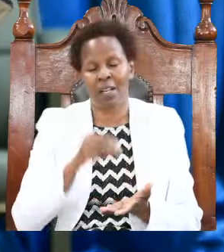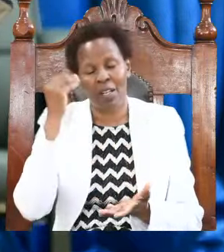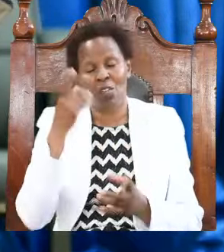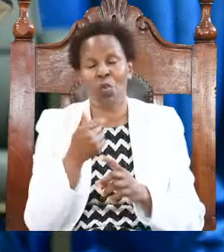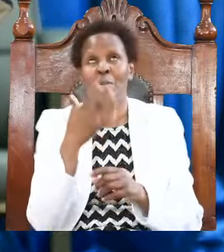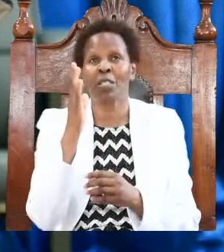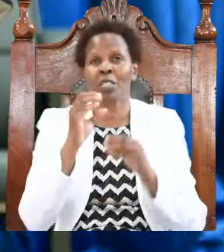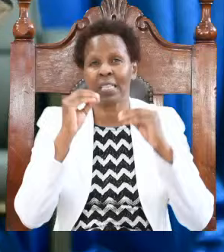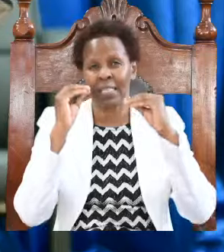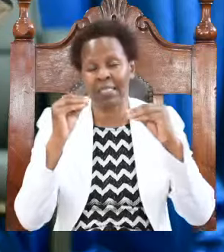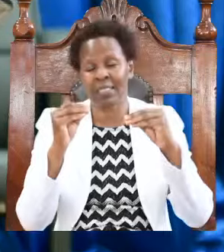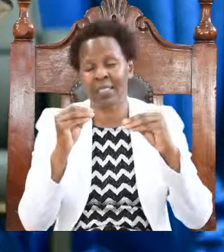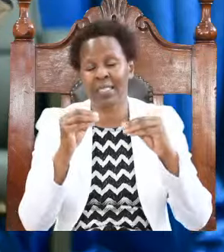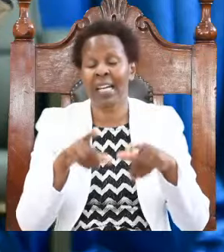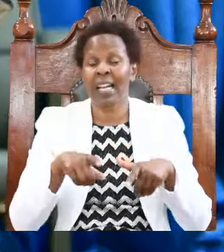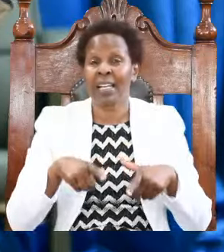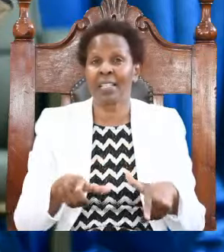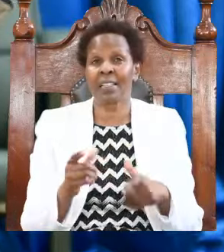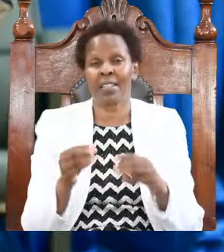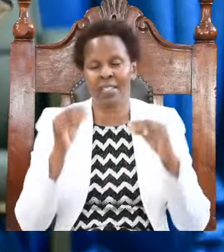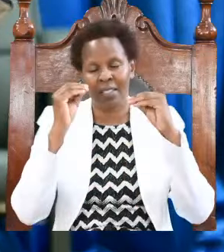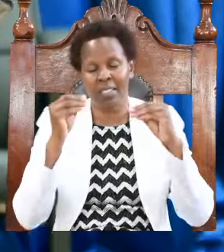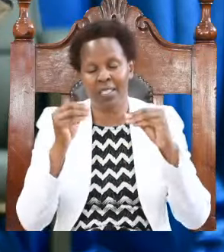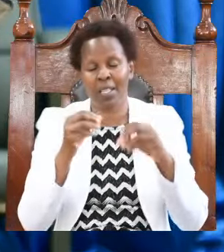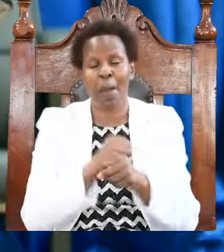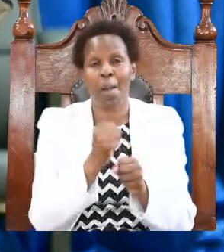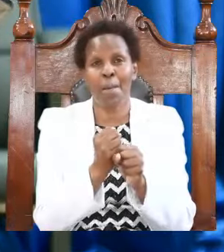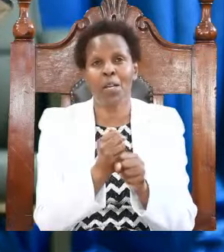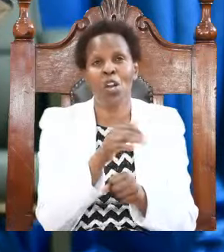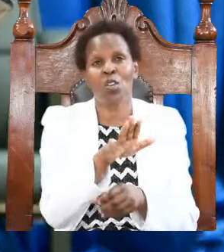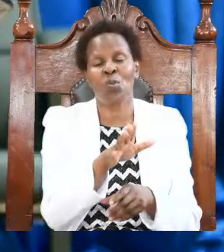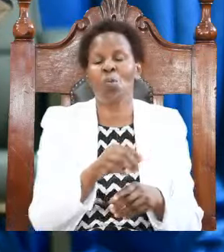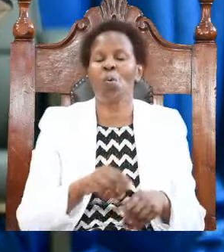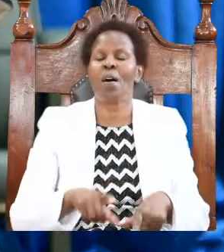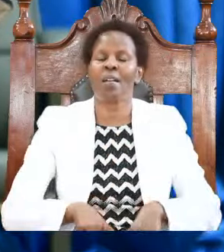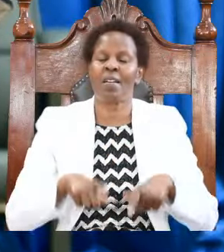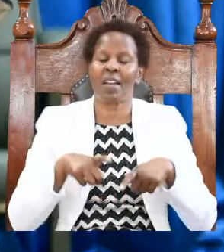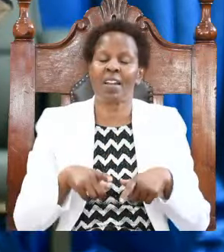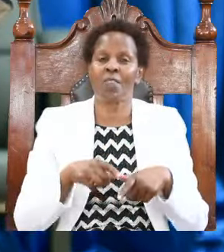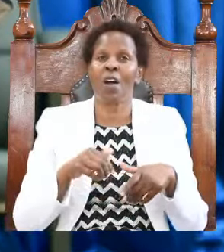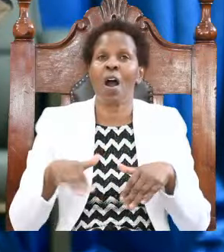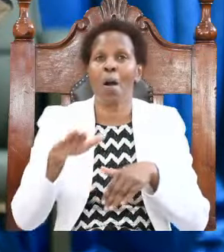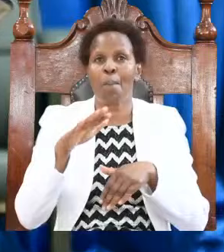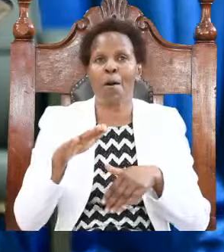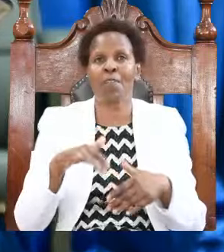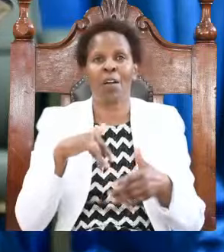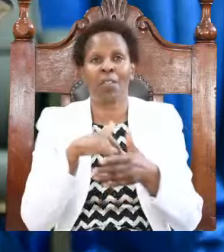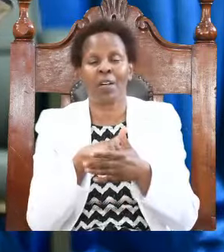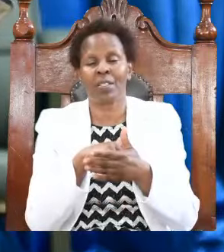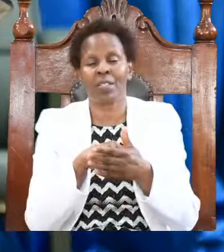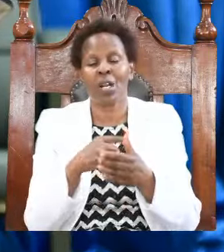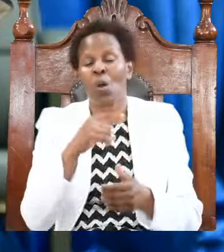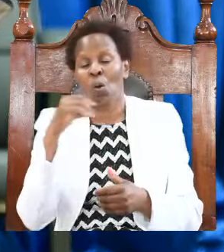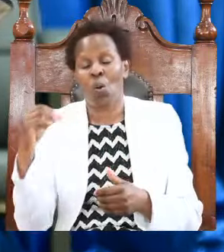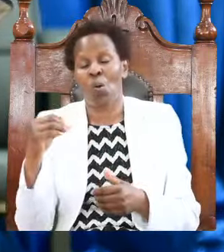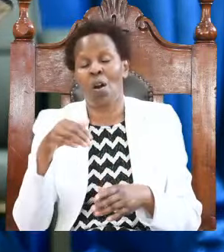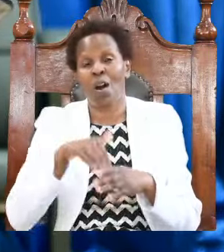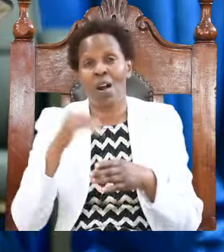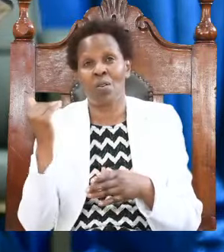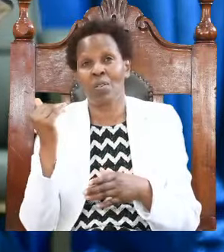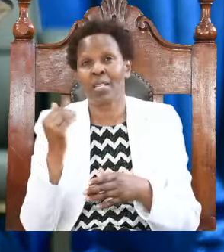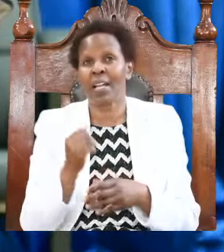teachings, allowing those teachings to shape our lives, but over and above that, to go out there and make an impact for